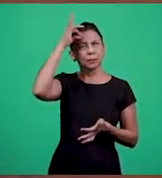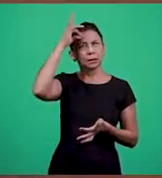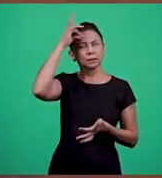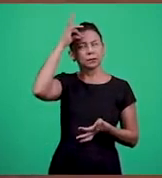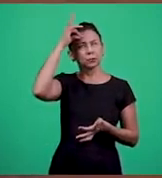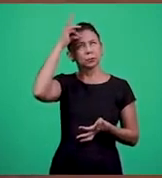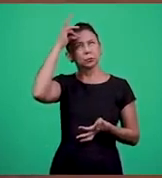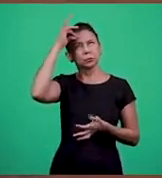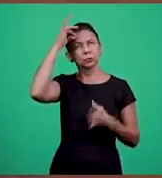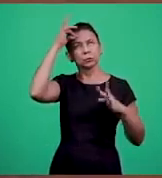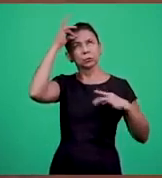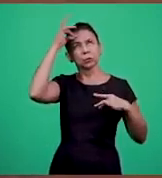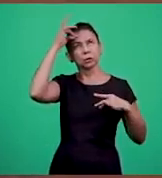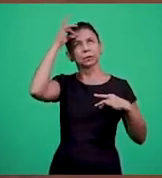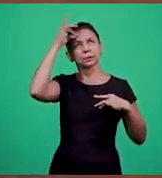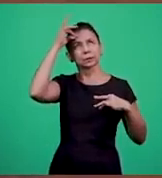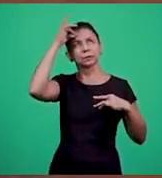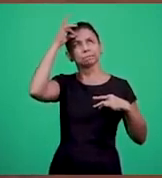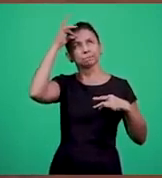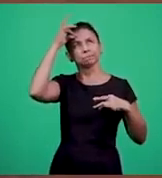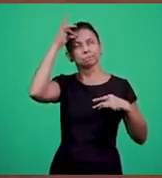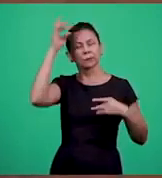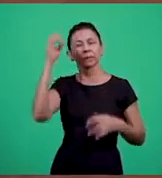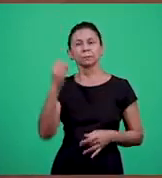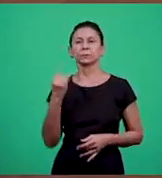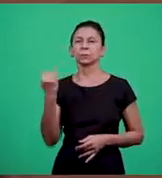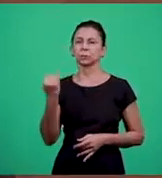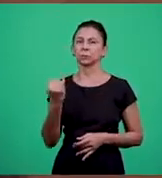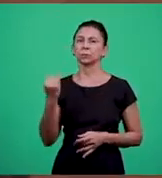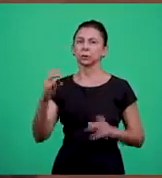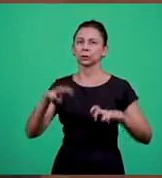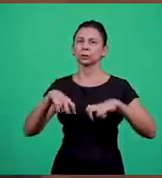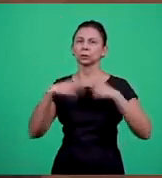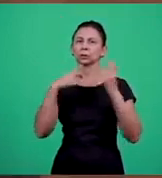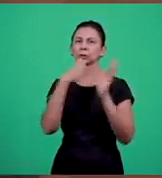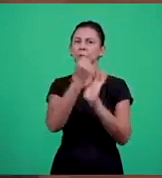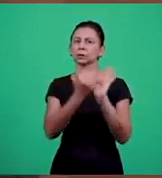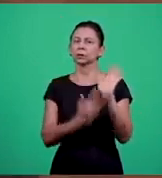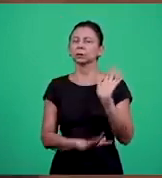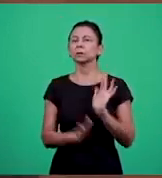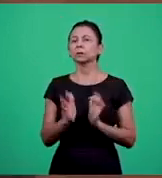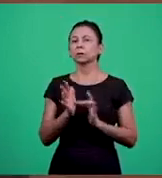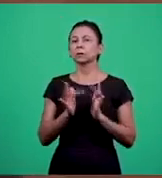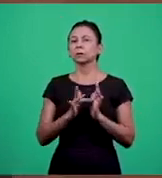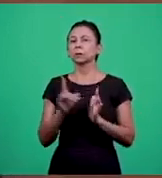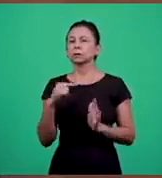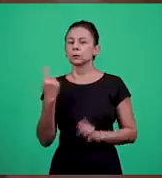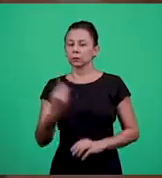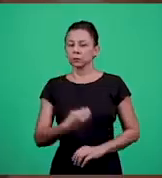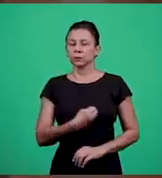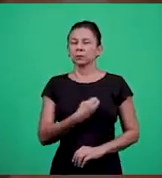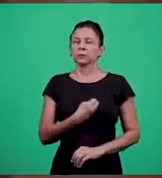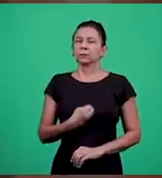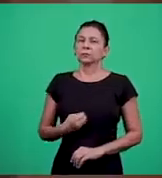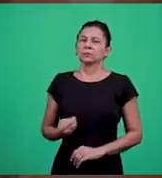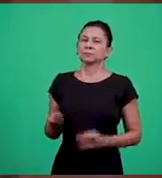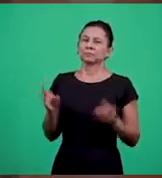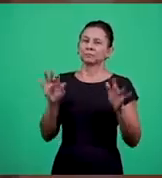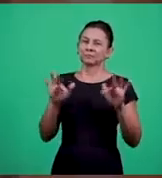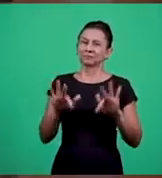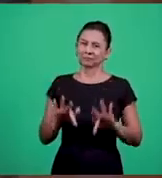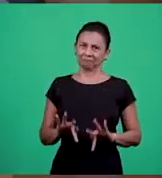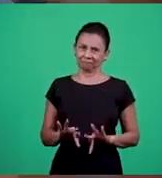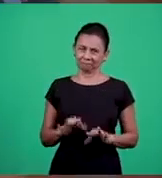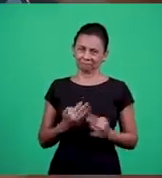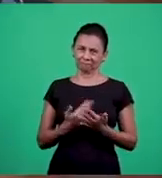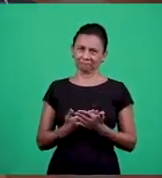when Jesus returns to rapture the church, he will see the mark of the blood of